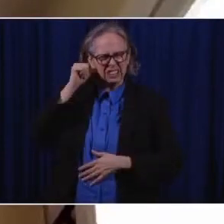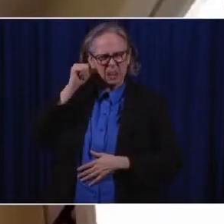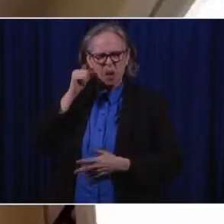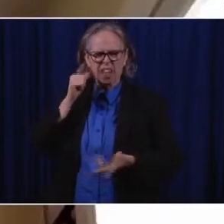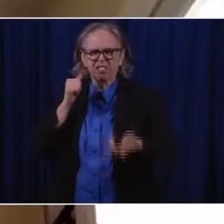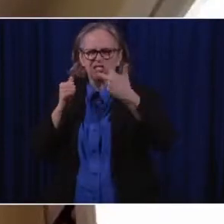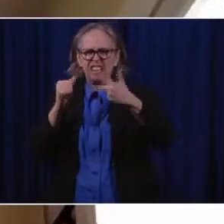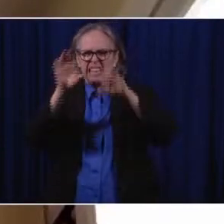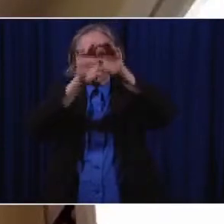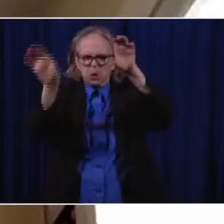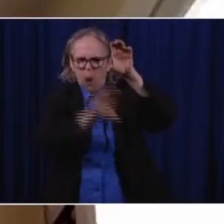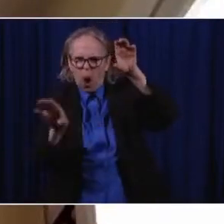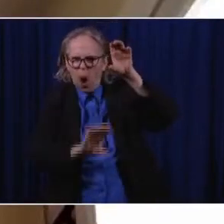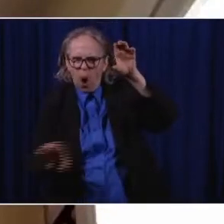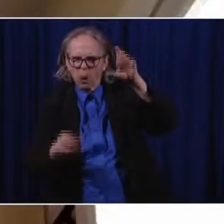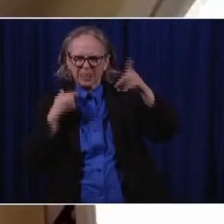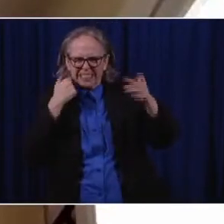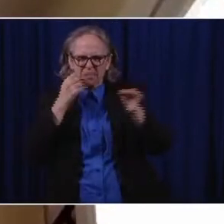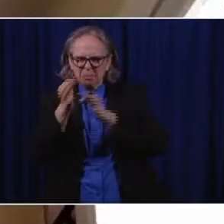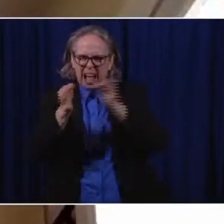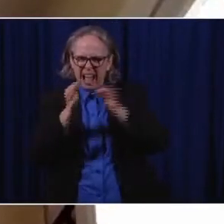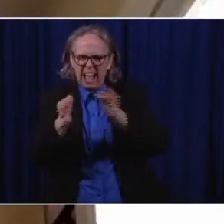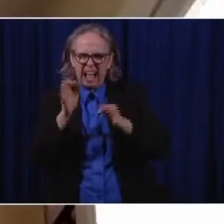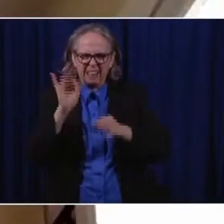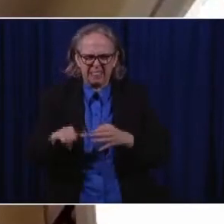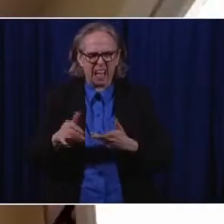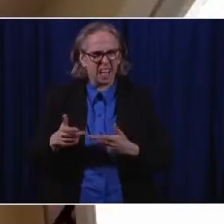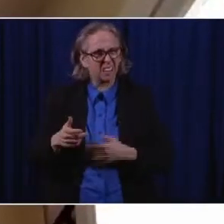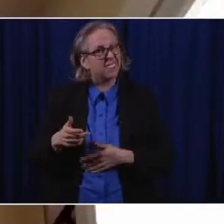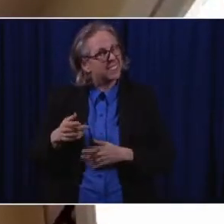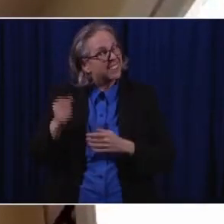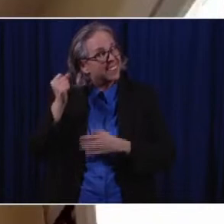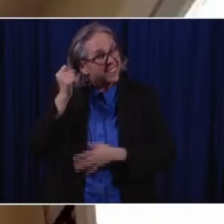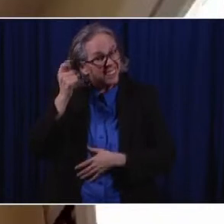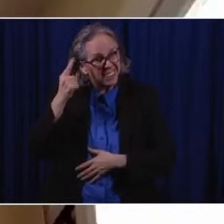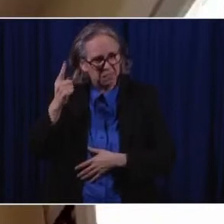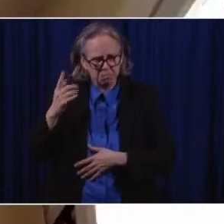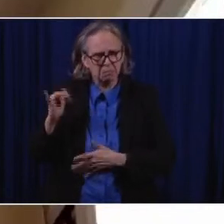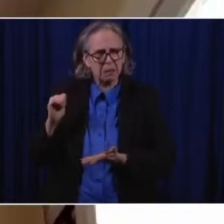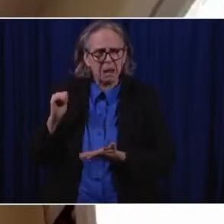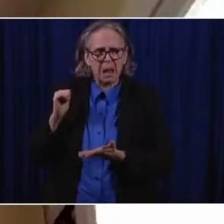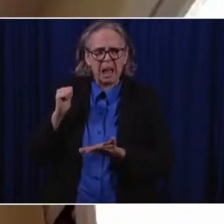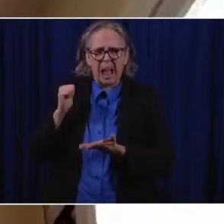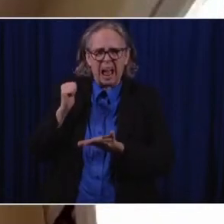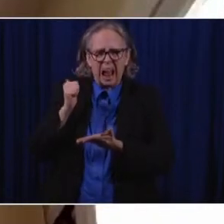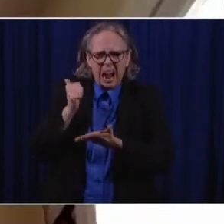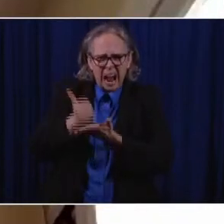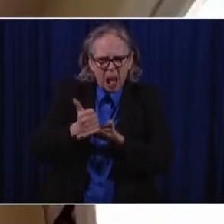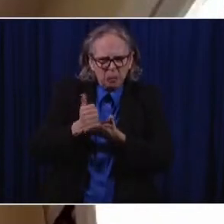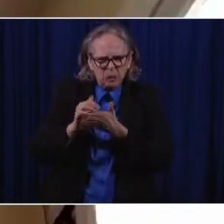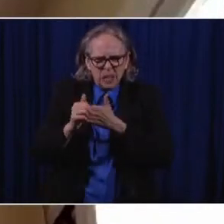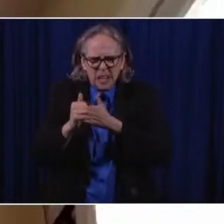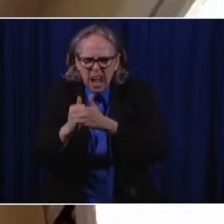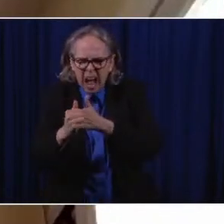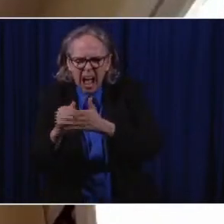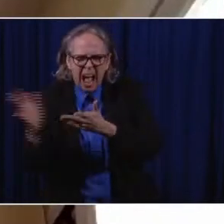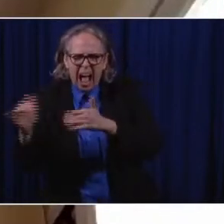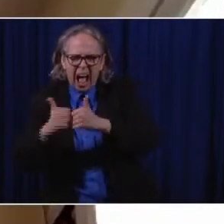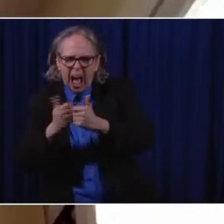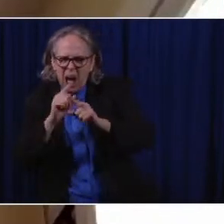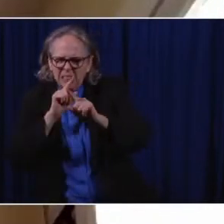who has been responsible for helping to guide one health system's response that that's very, very